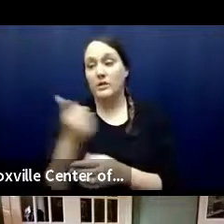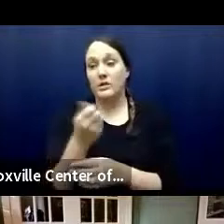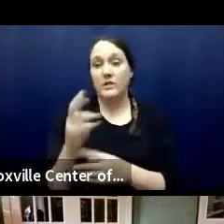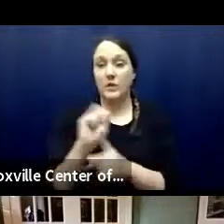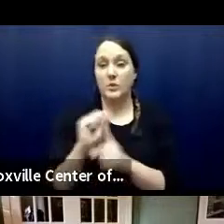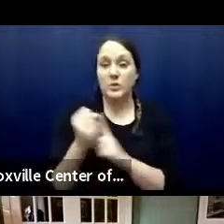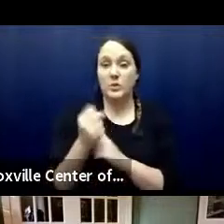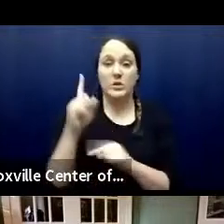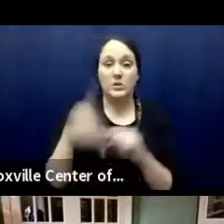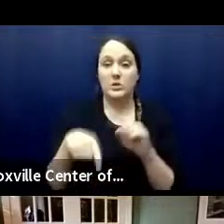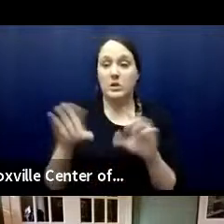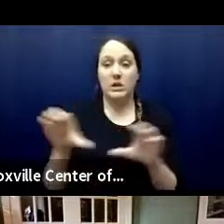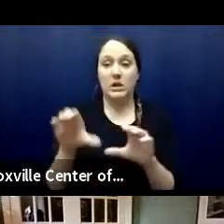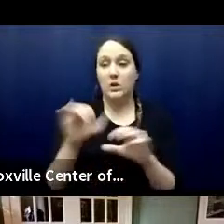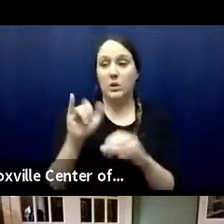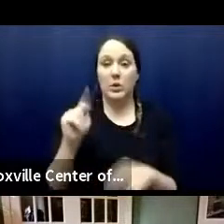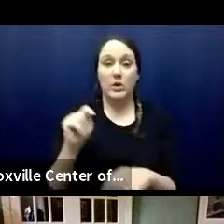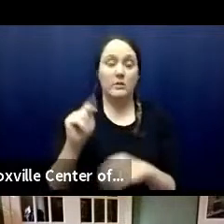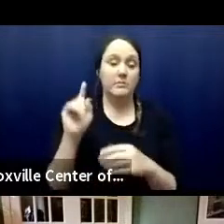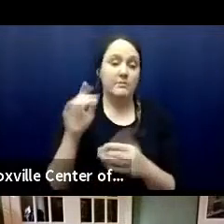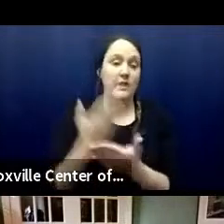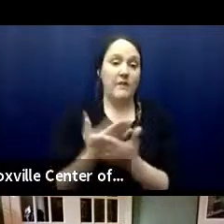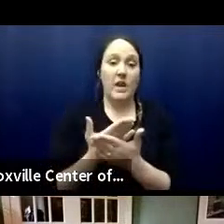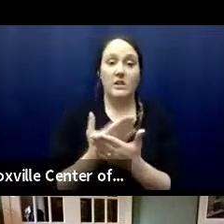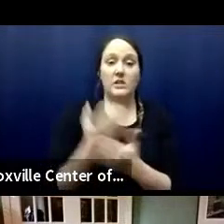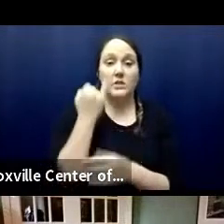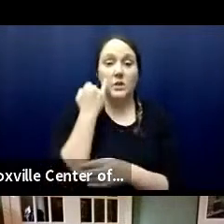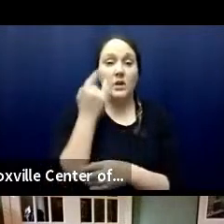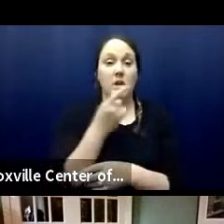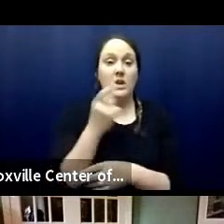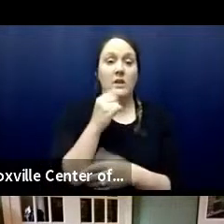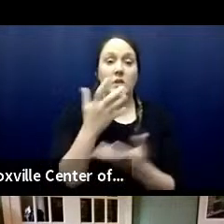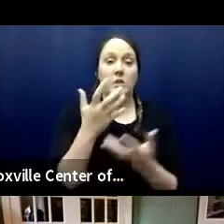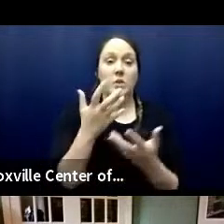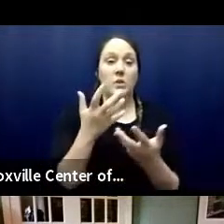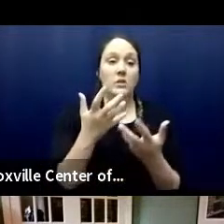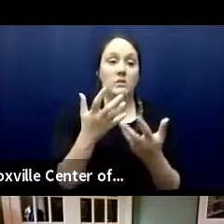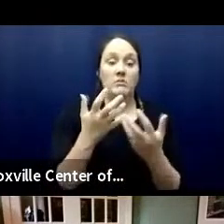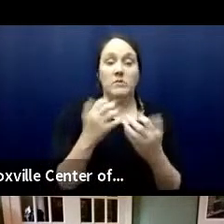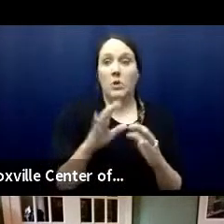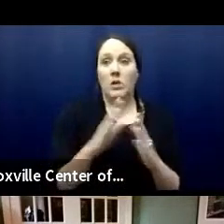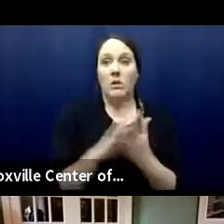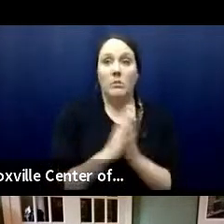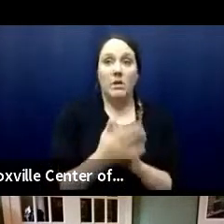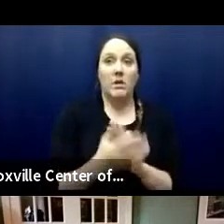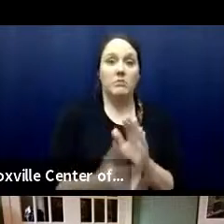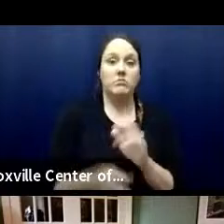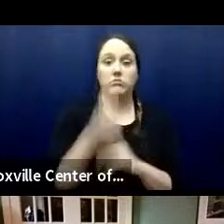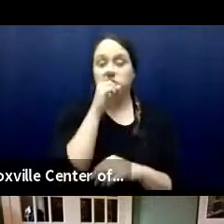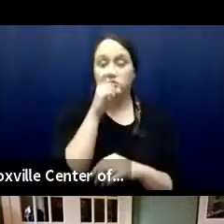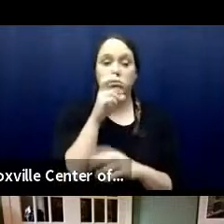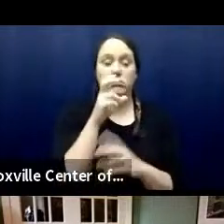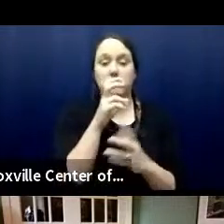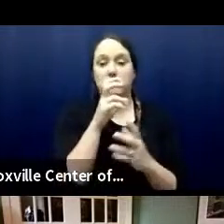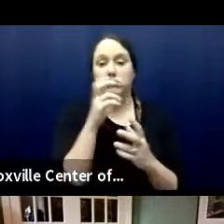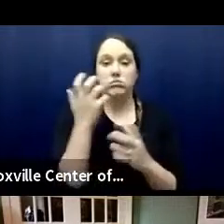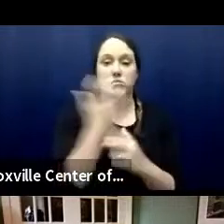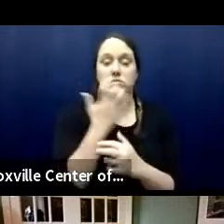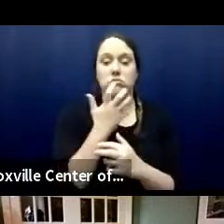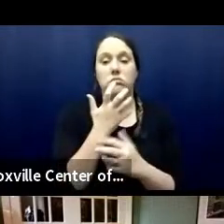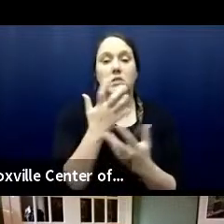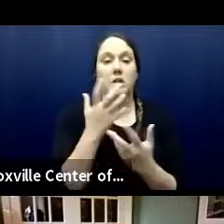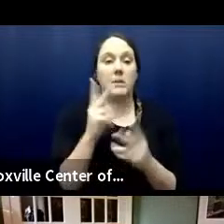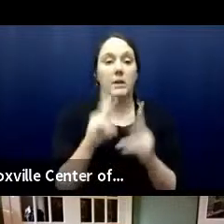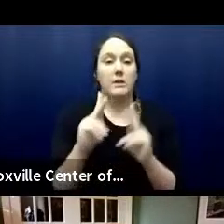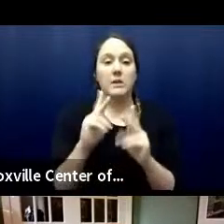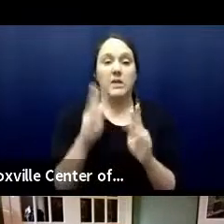that's just a fact. So unless you want to become extremely draconian, which might backfire, and people would actually engage